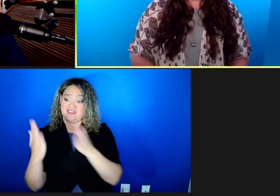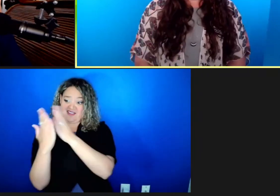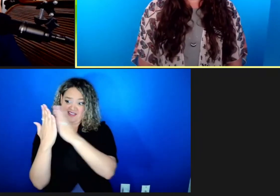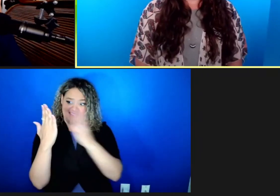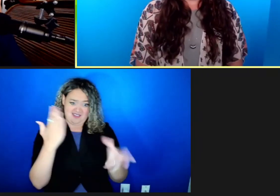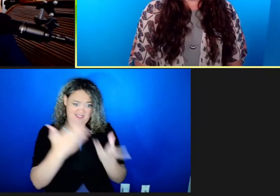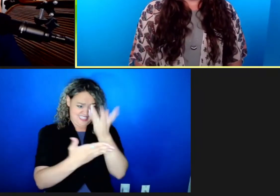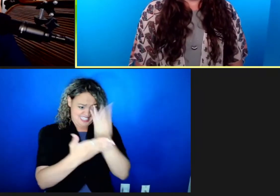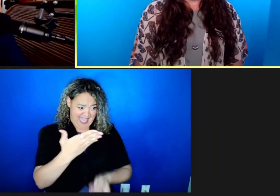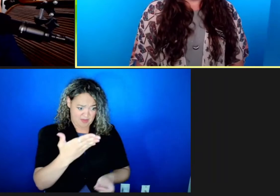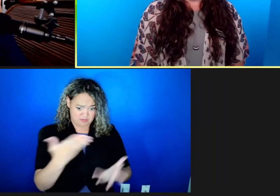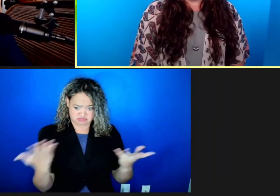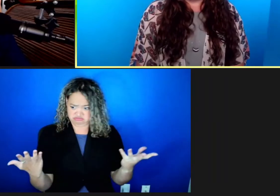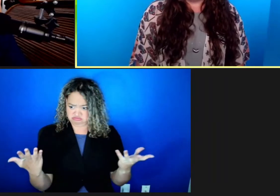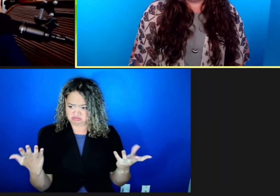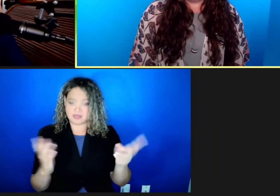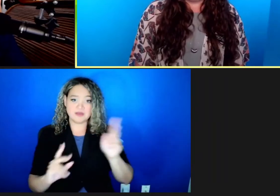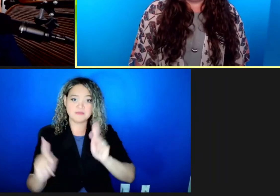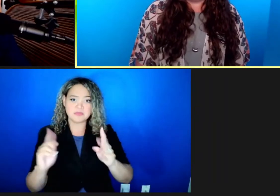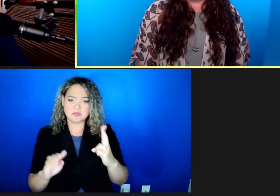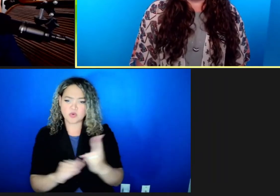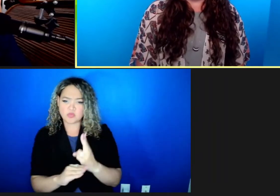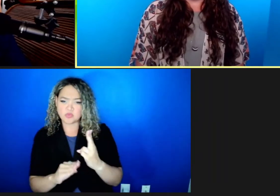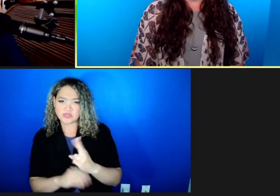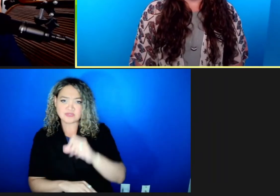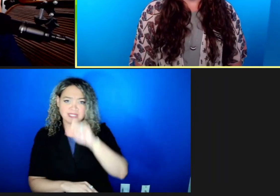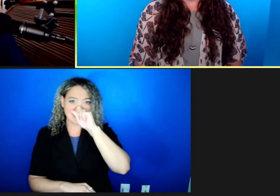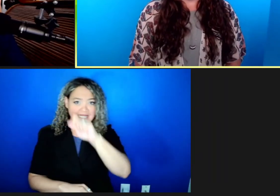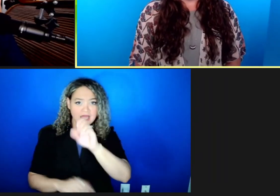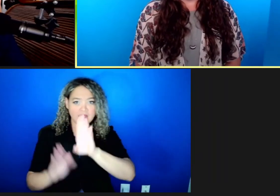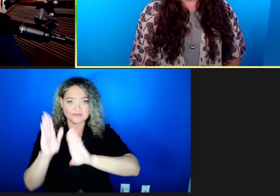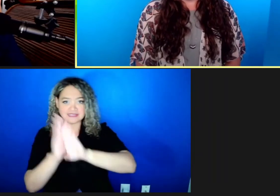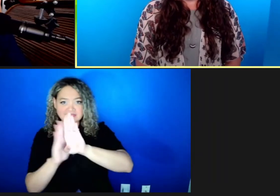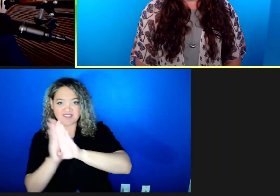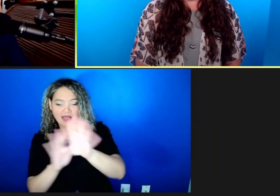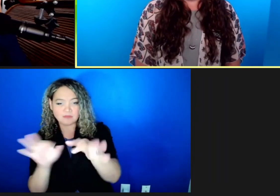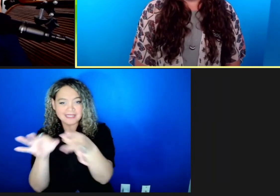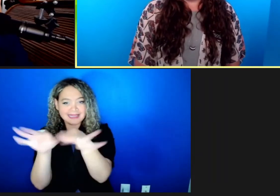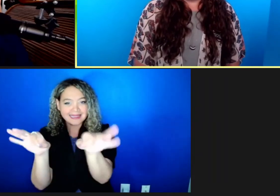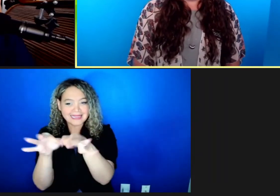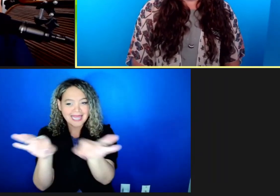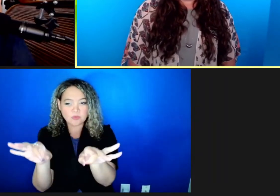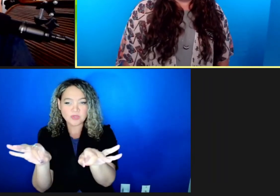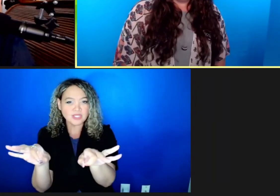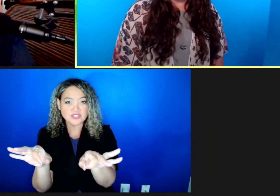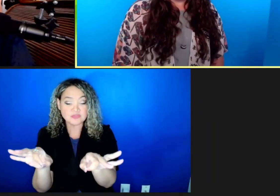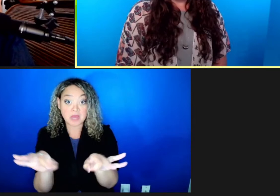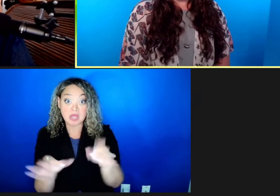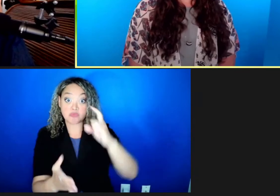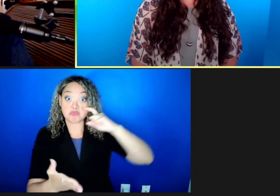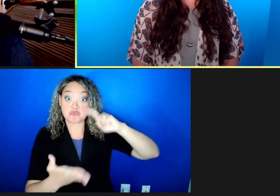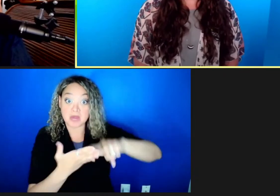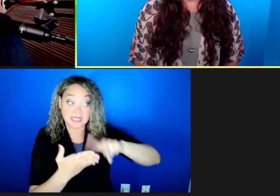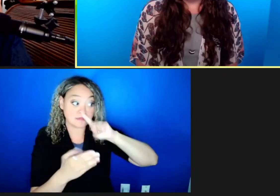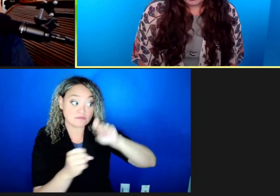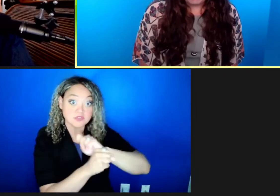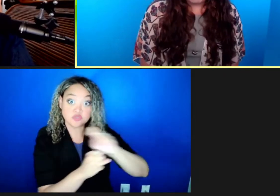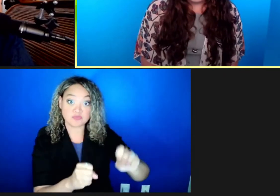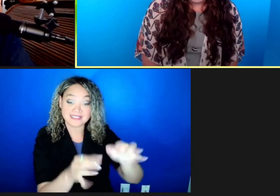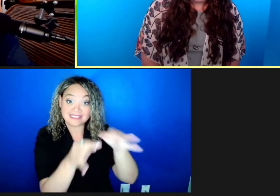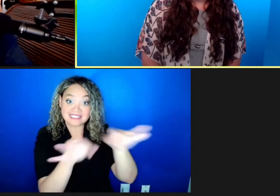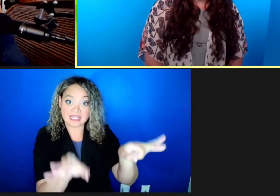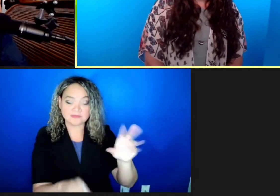there when people were using and loving and developing this language, but it was not recognized as a